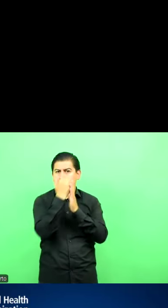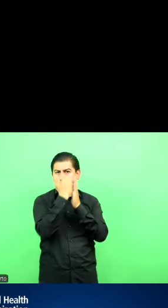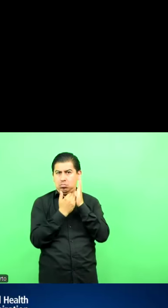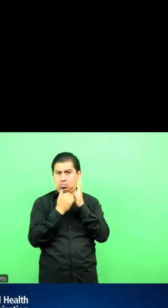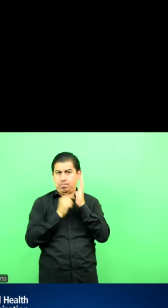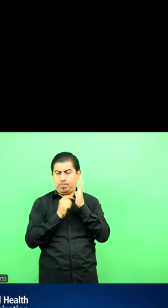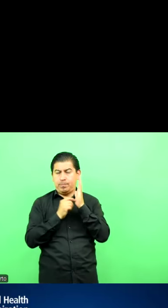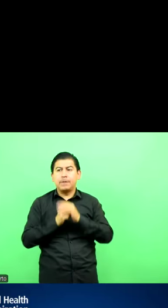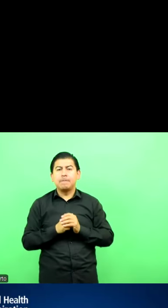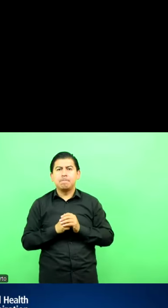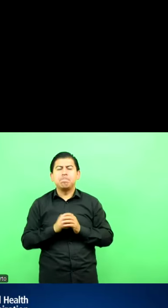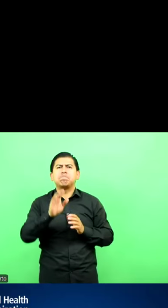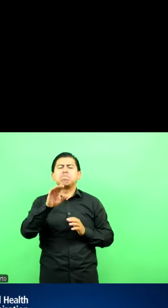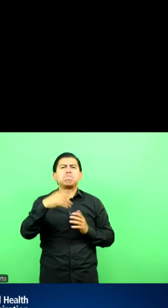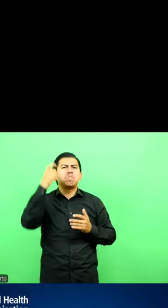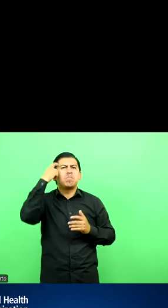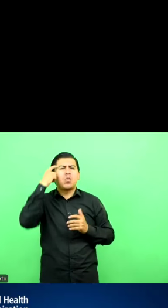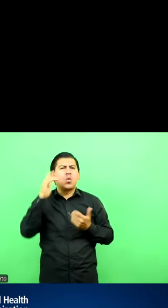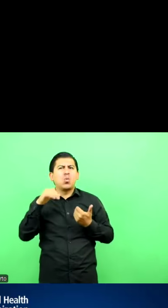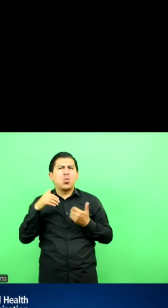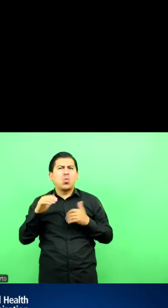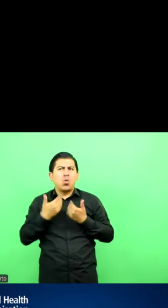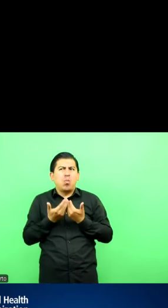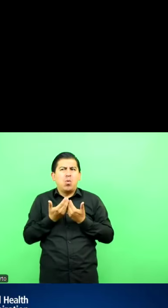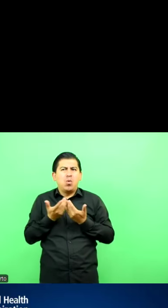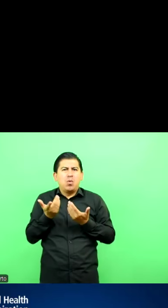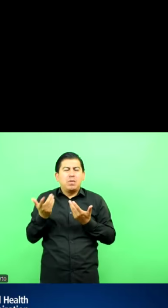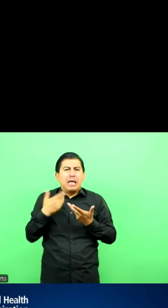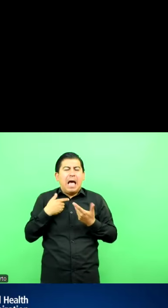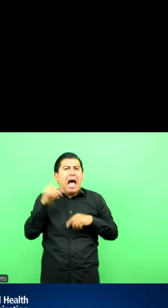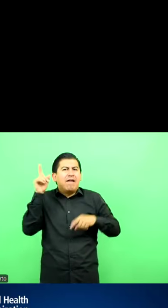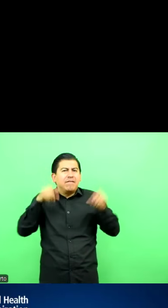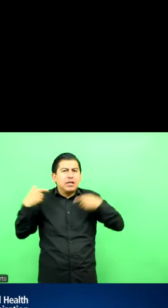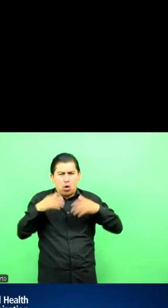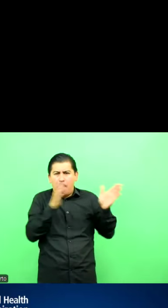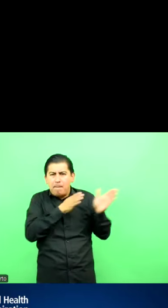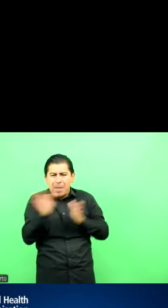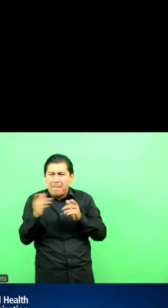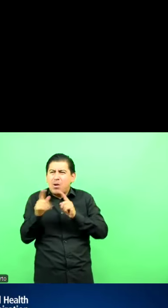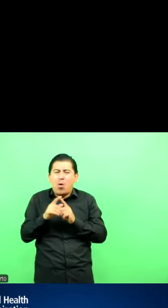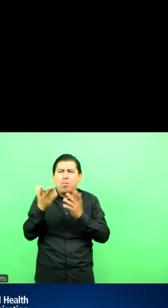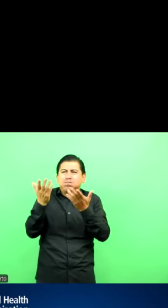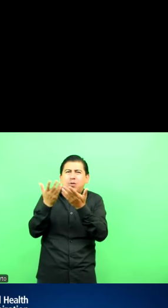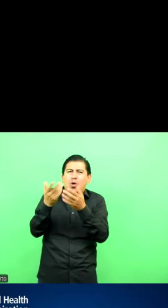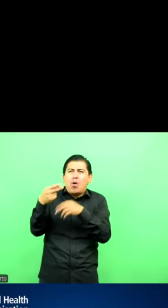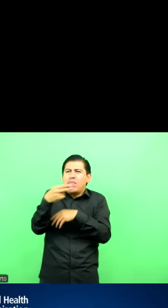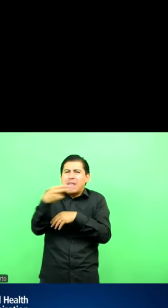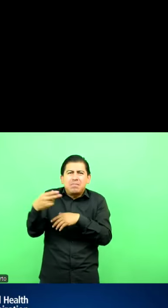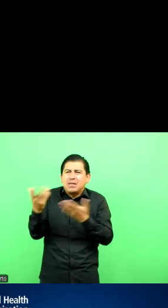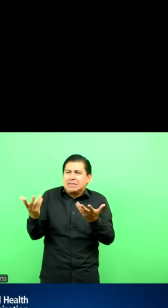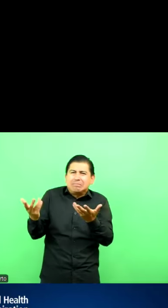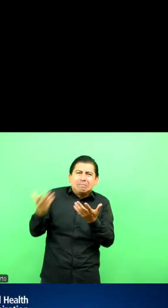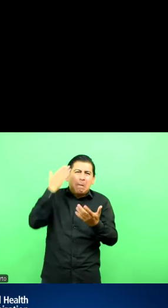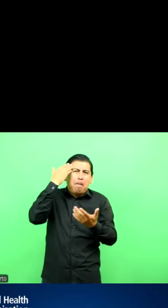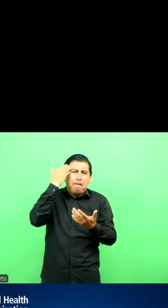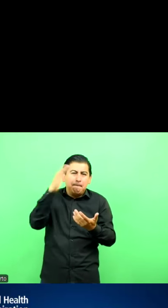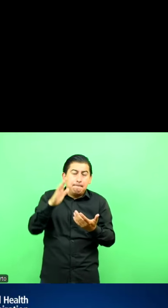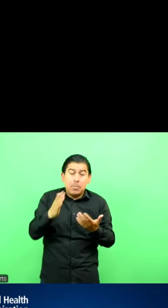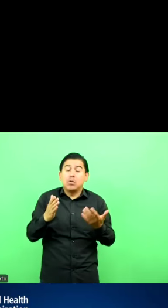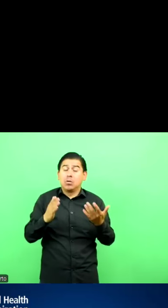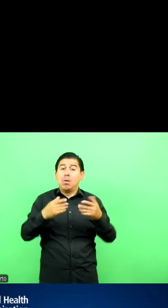So this policy is actually impacting prevention, preparedness, readiness, response, and recovery, all the phases of